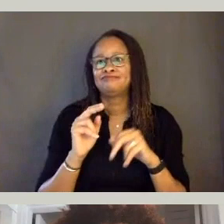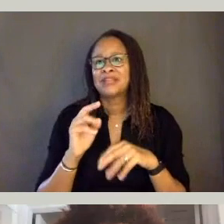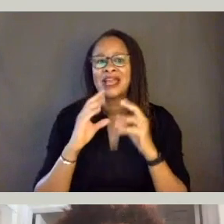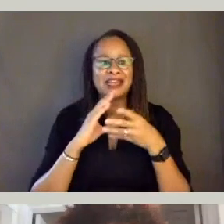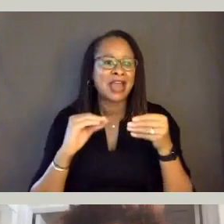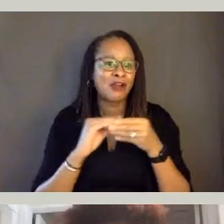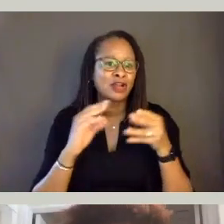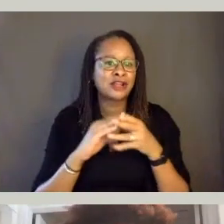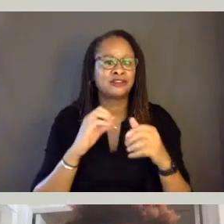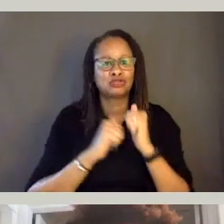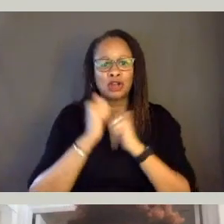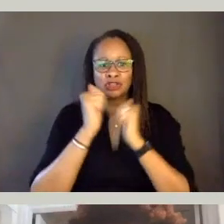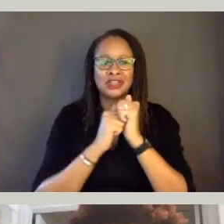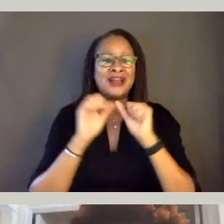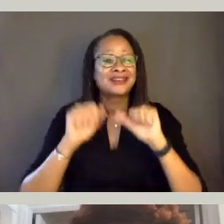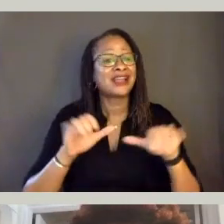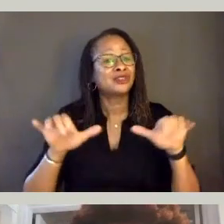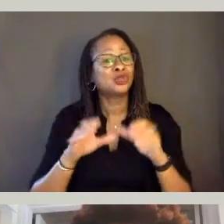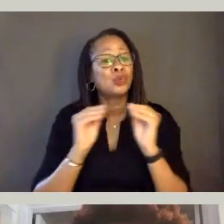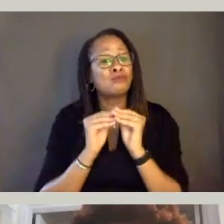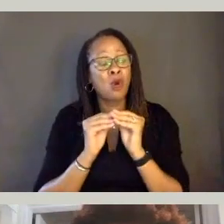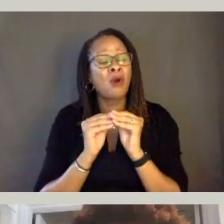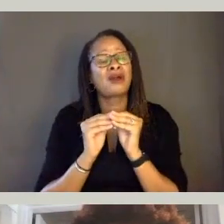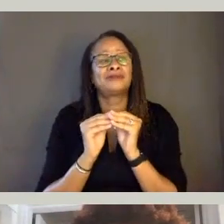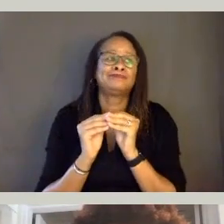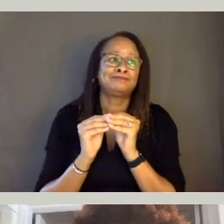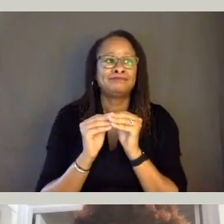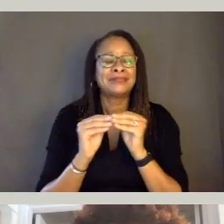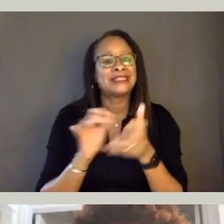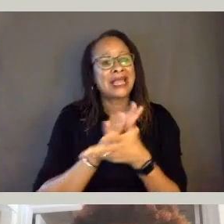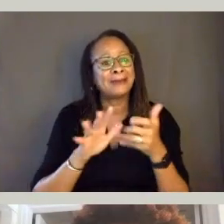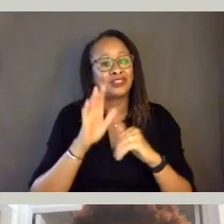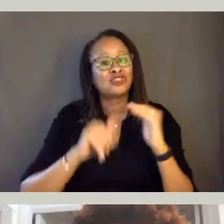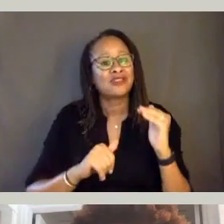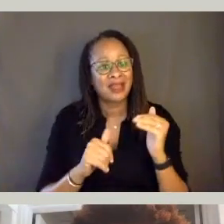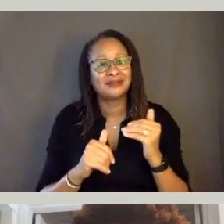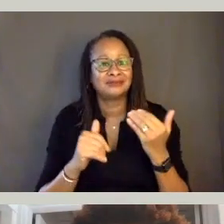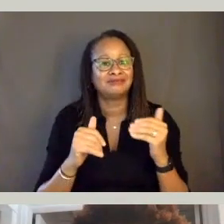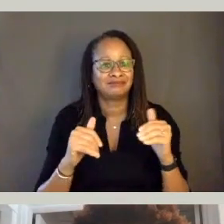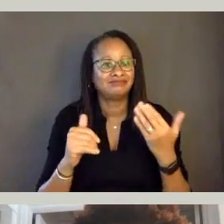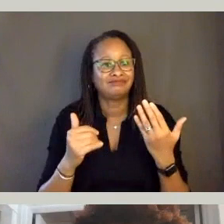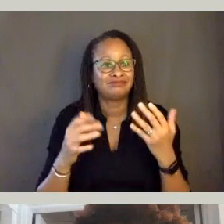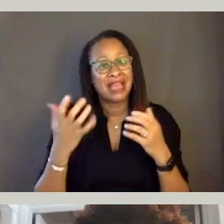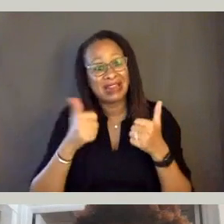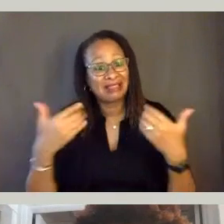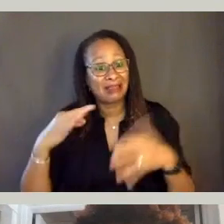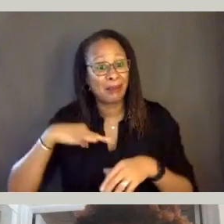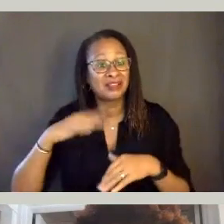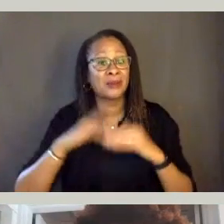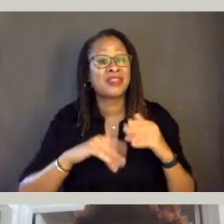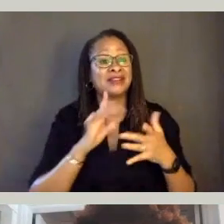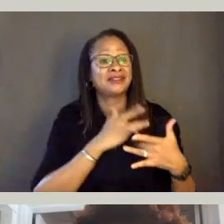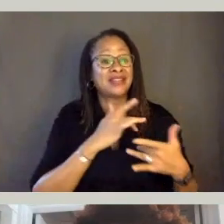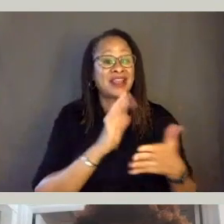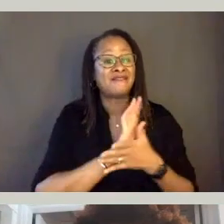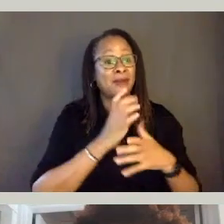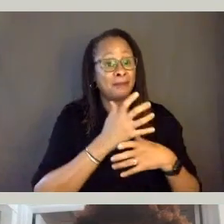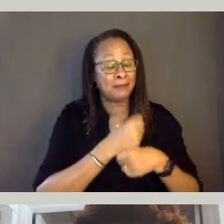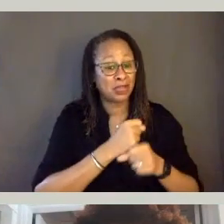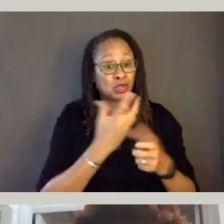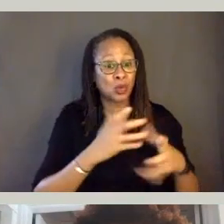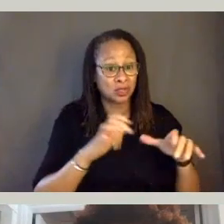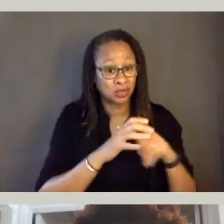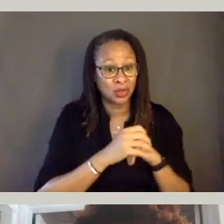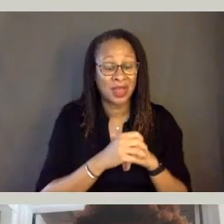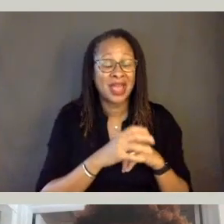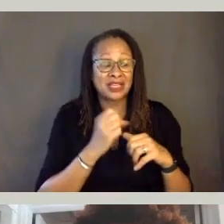tropes can actually do more damage than they do to advance the change that filmmakers want to make. And so, you know, allowing filmmakers to be able to maintain those